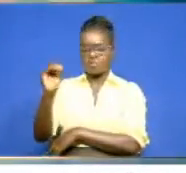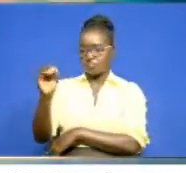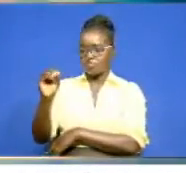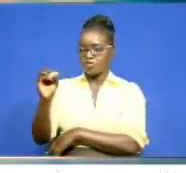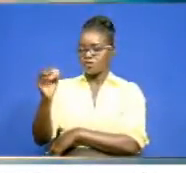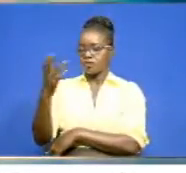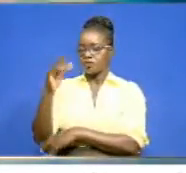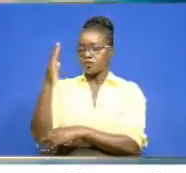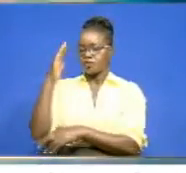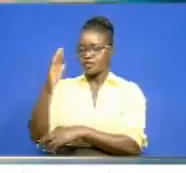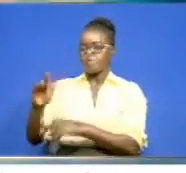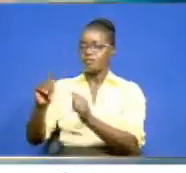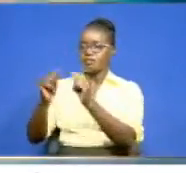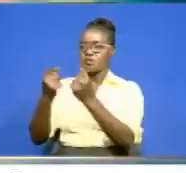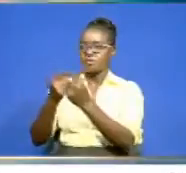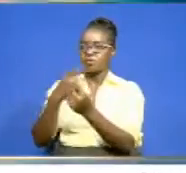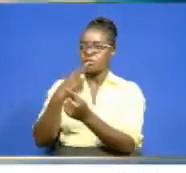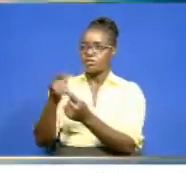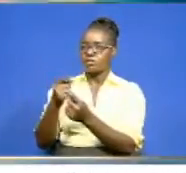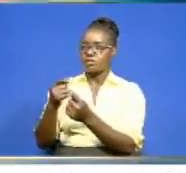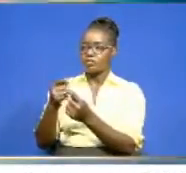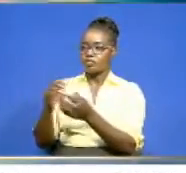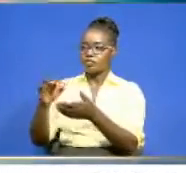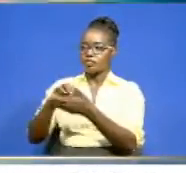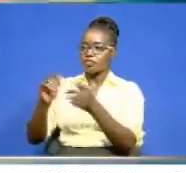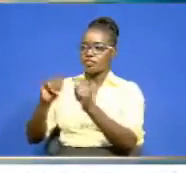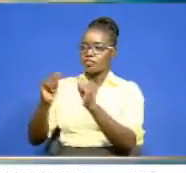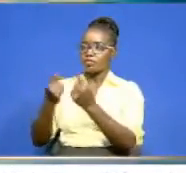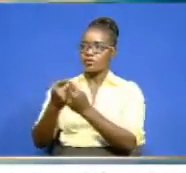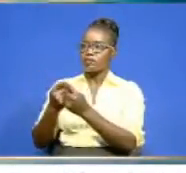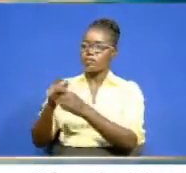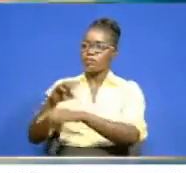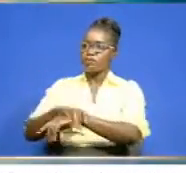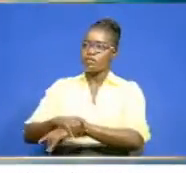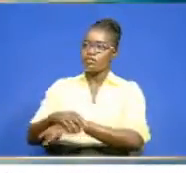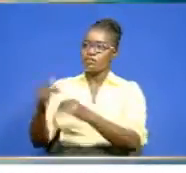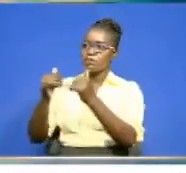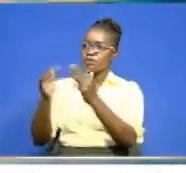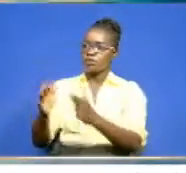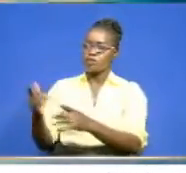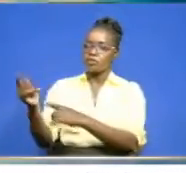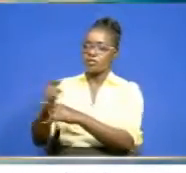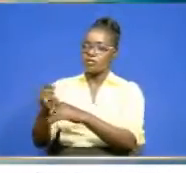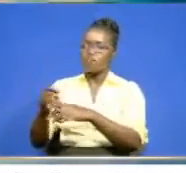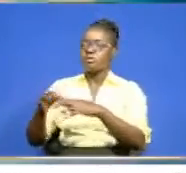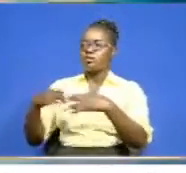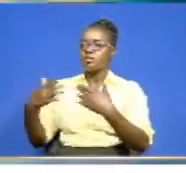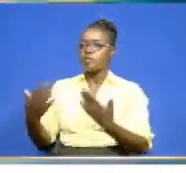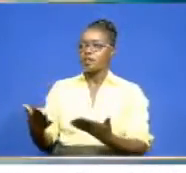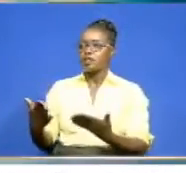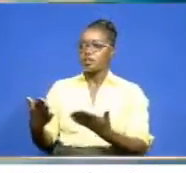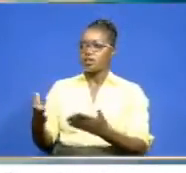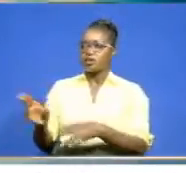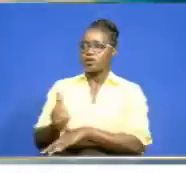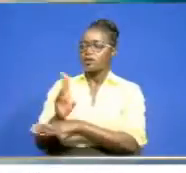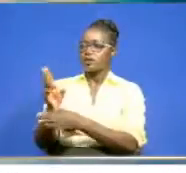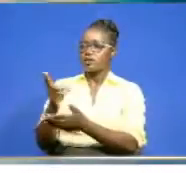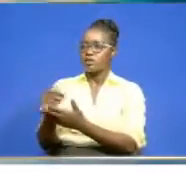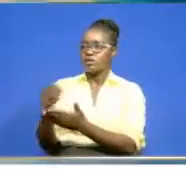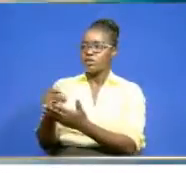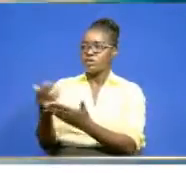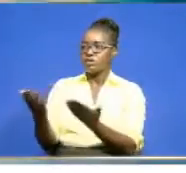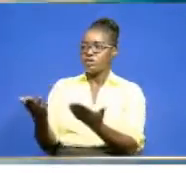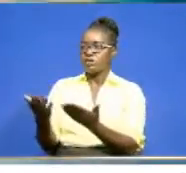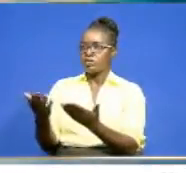with the team. The teams. So you engage the team, get some of their players, train them on how to use the money and how to